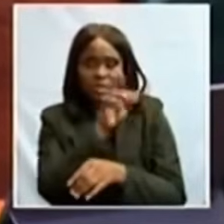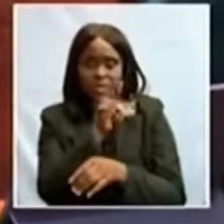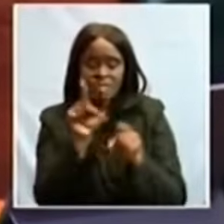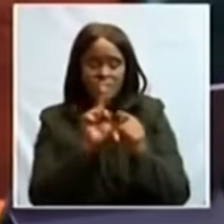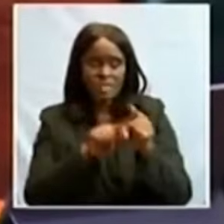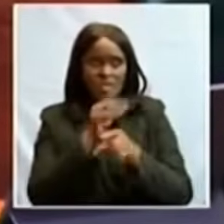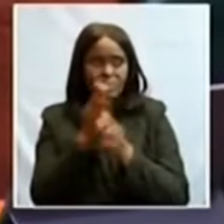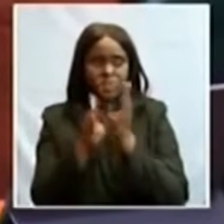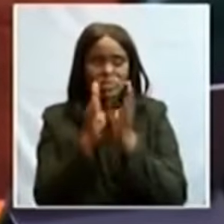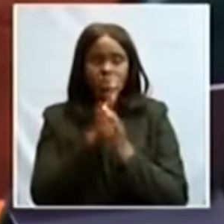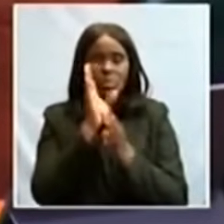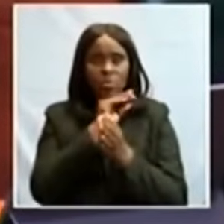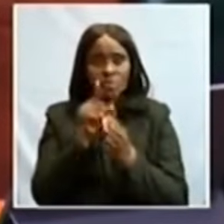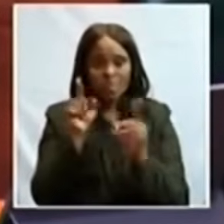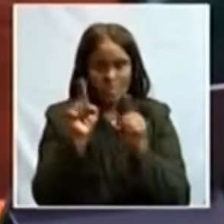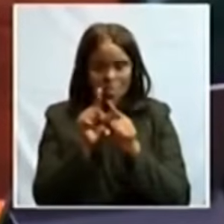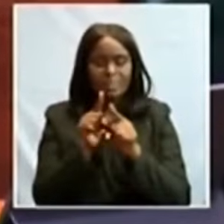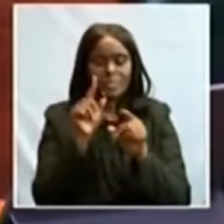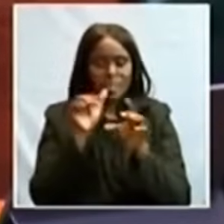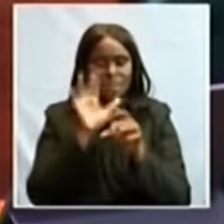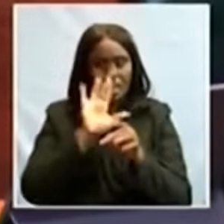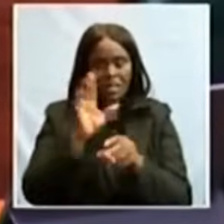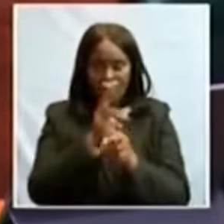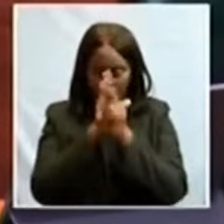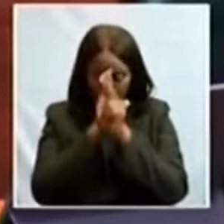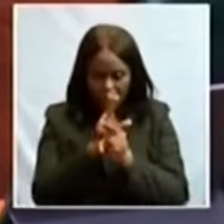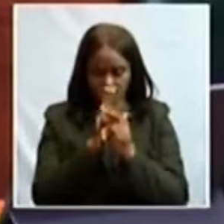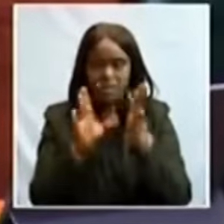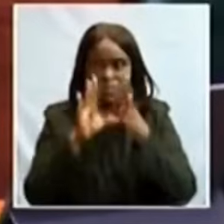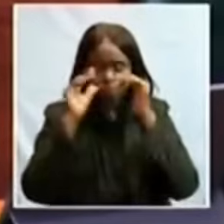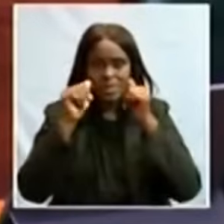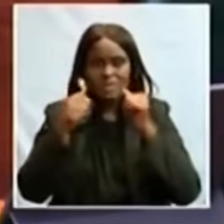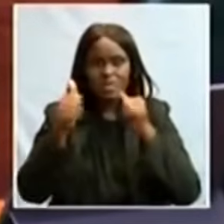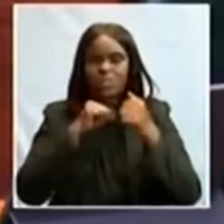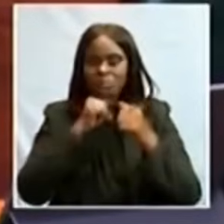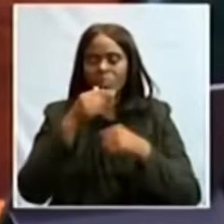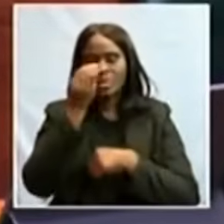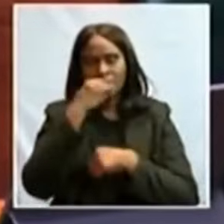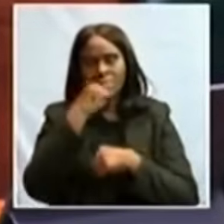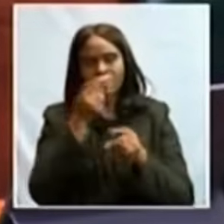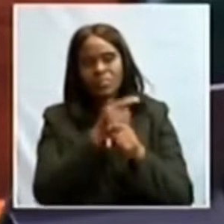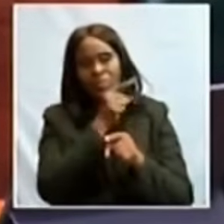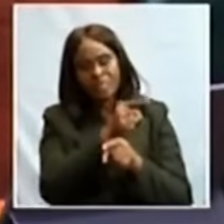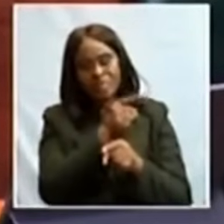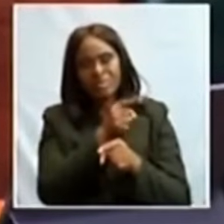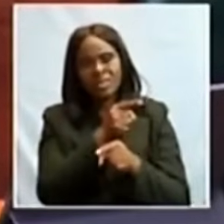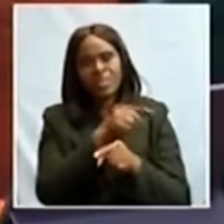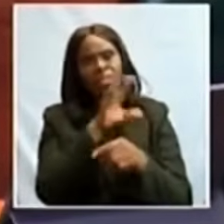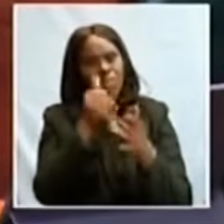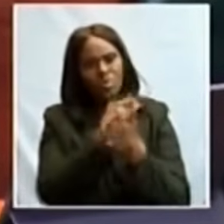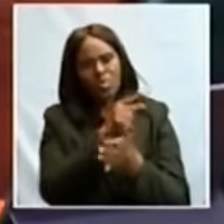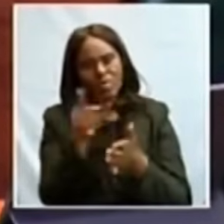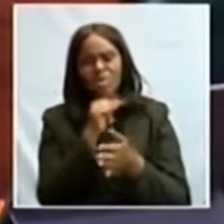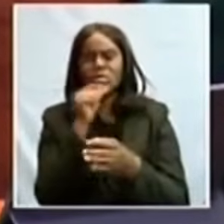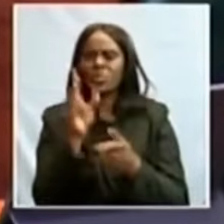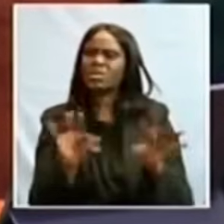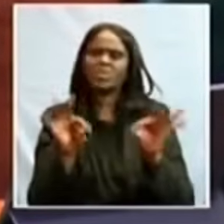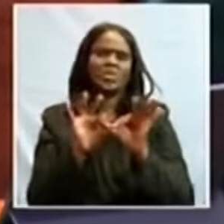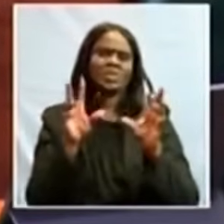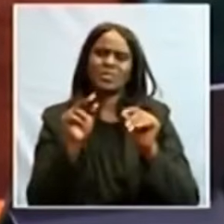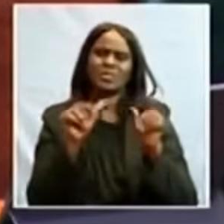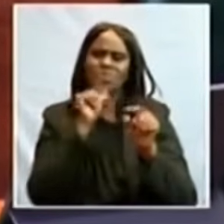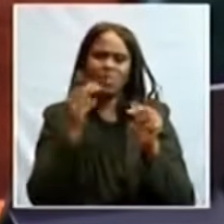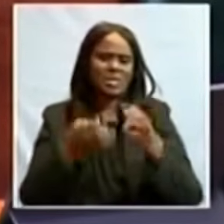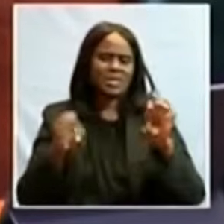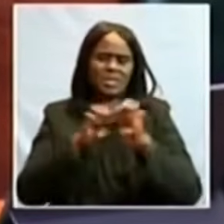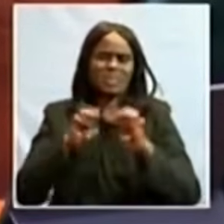built and that Her Honor the Vice President has not eaten from it? All those are not necessary. It's not even a